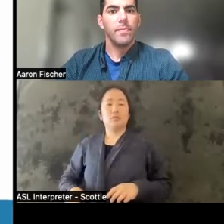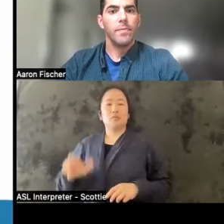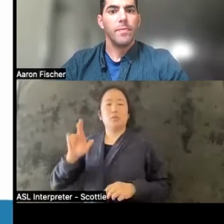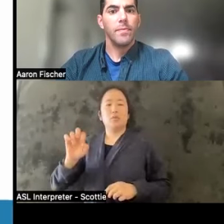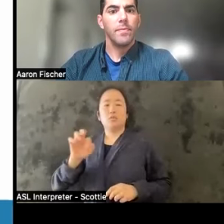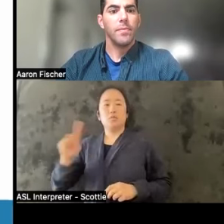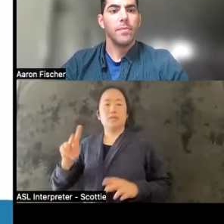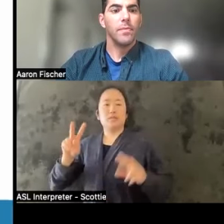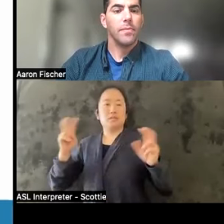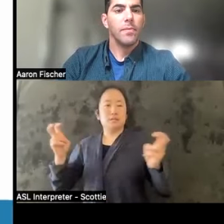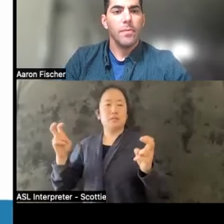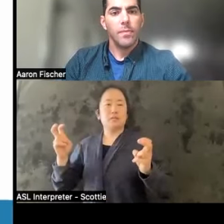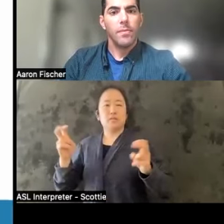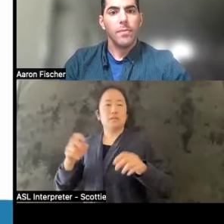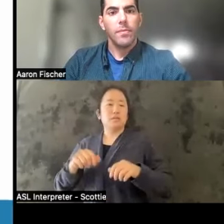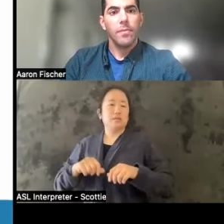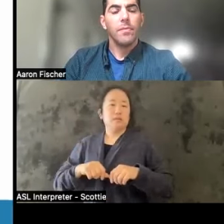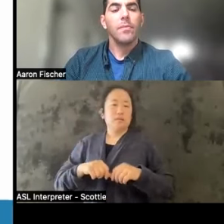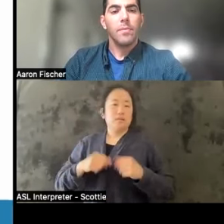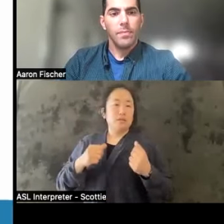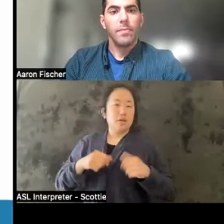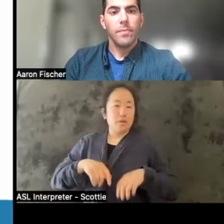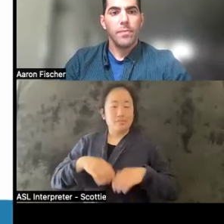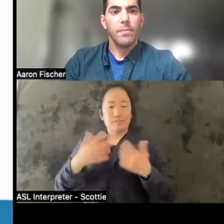seek employment and reasonable housing.